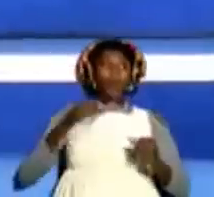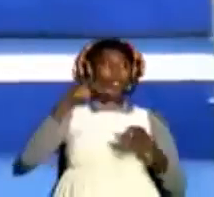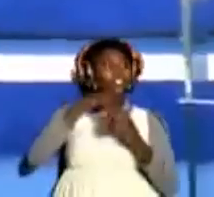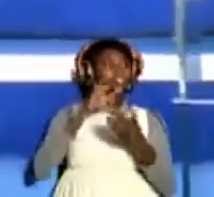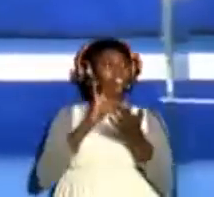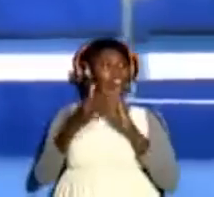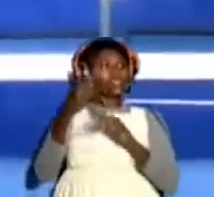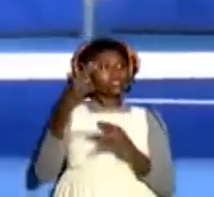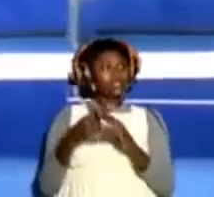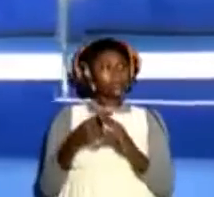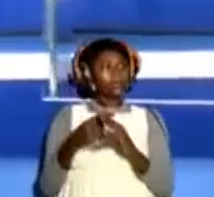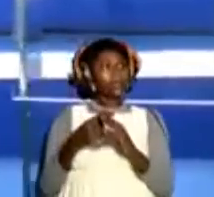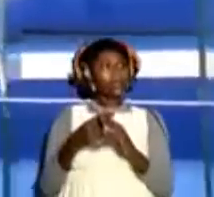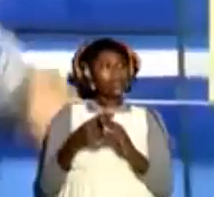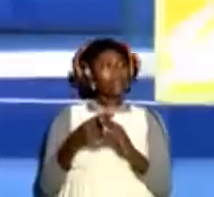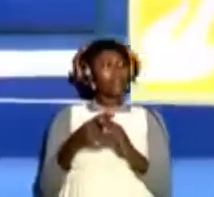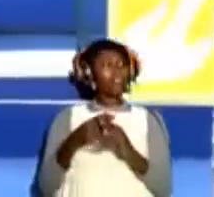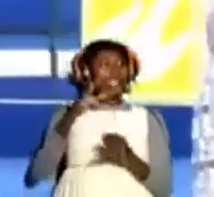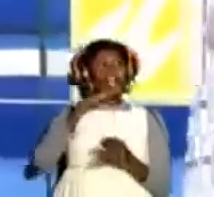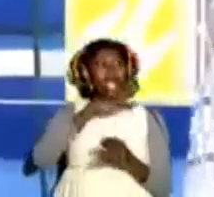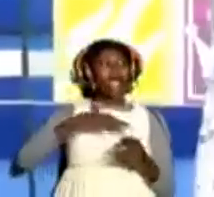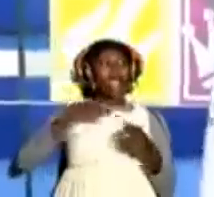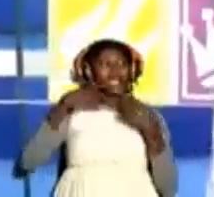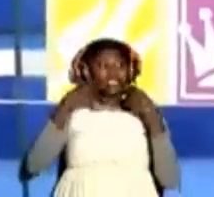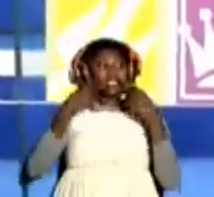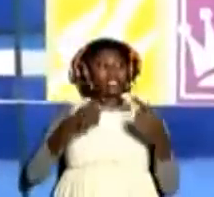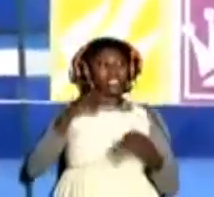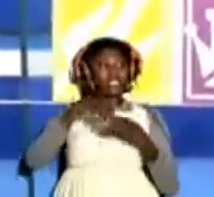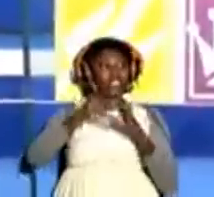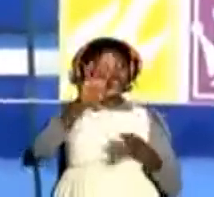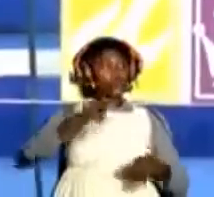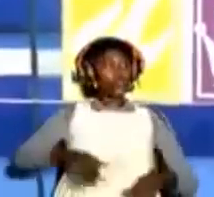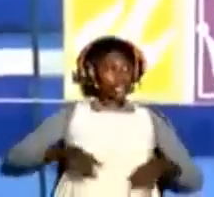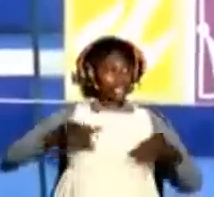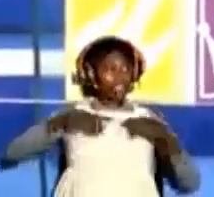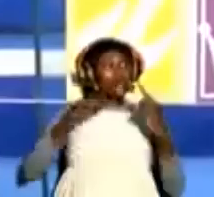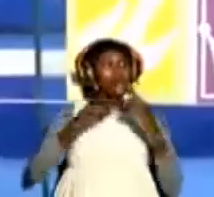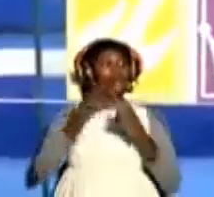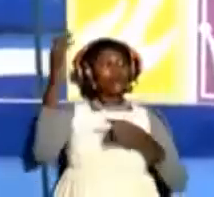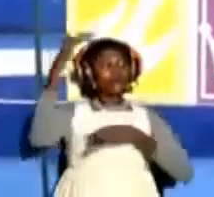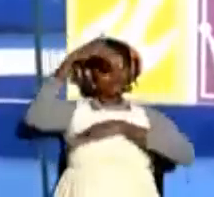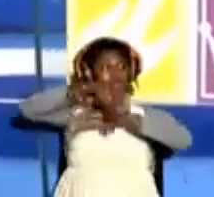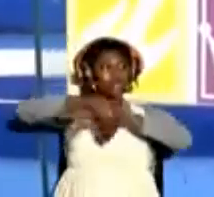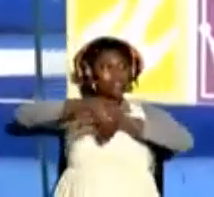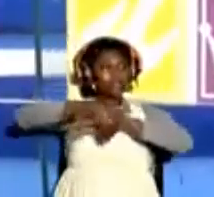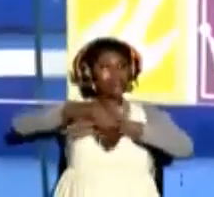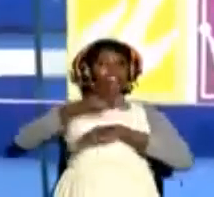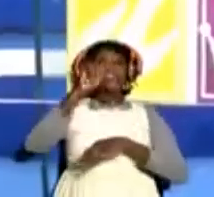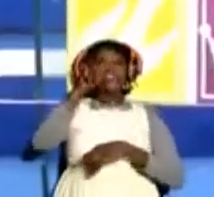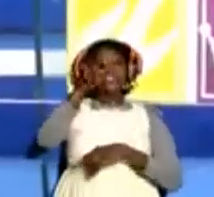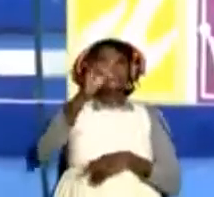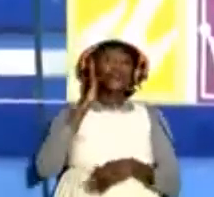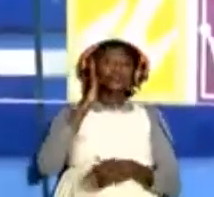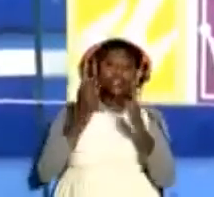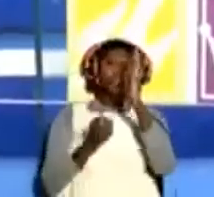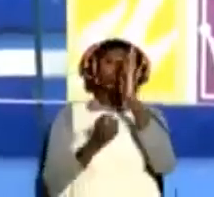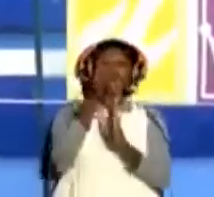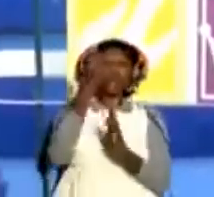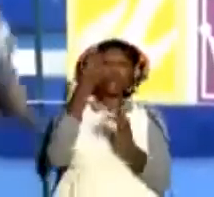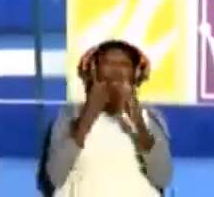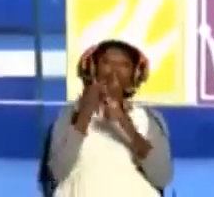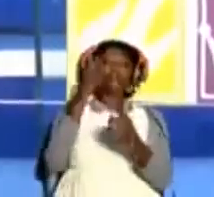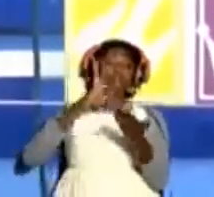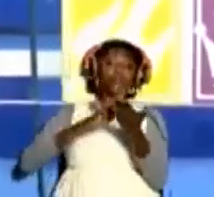Jesus. I declare concerning you, from tonight, you will grow from glory